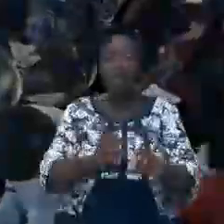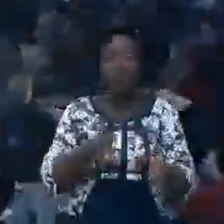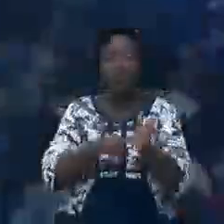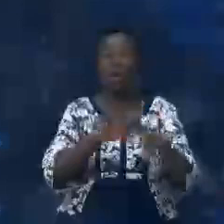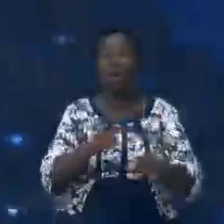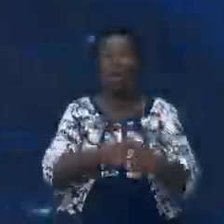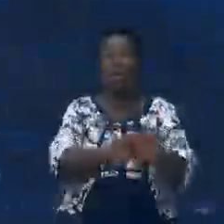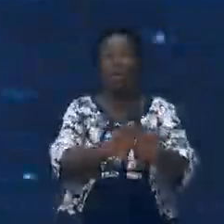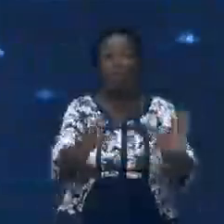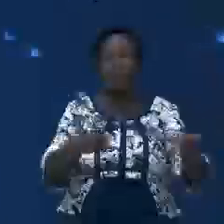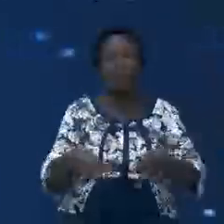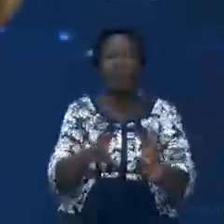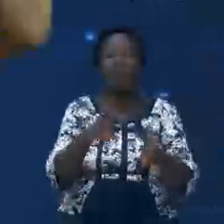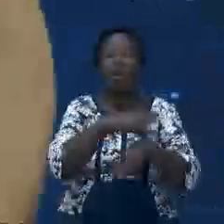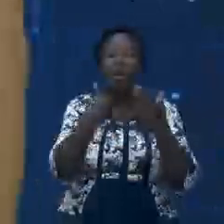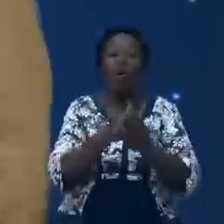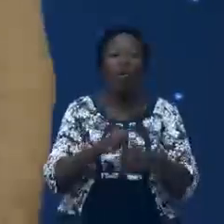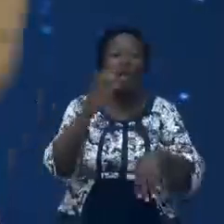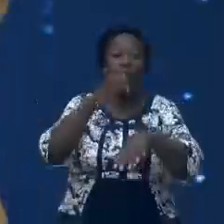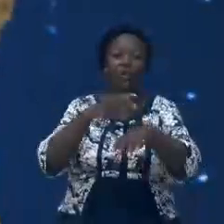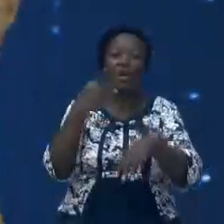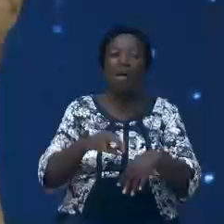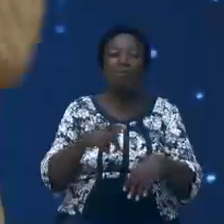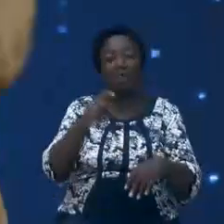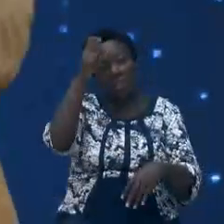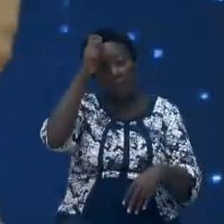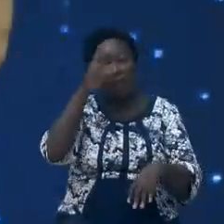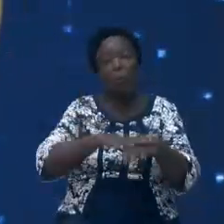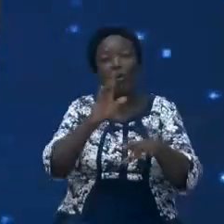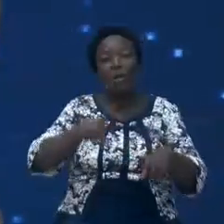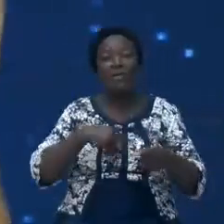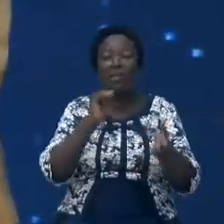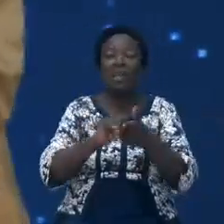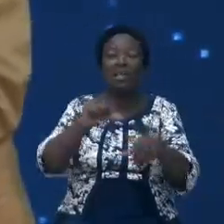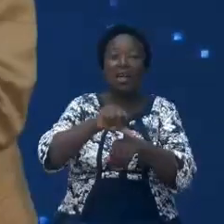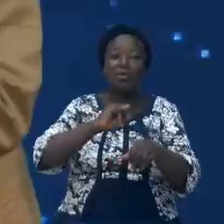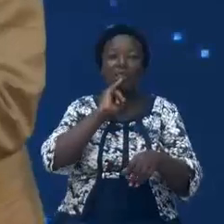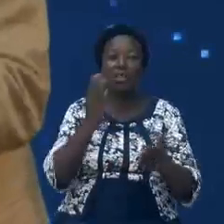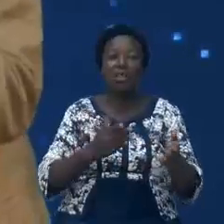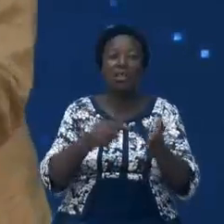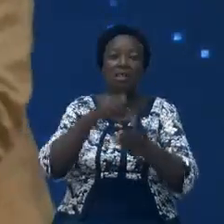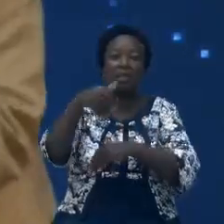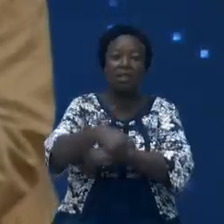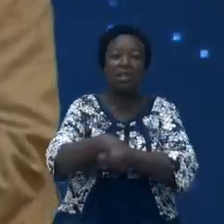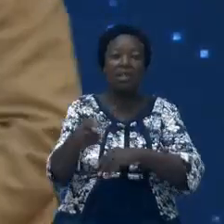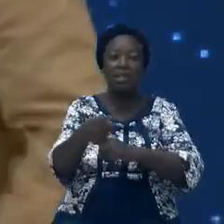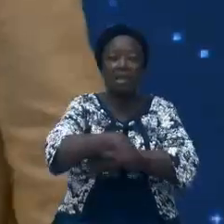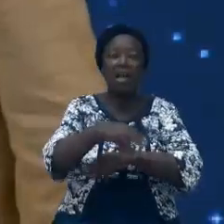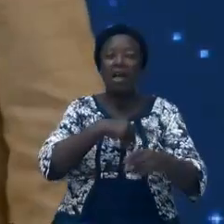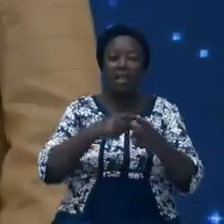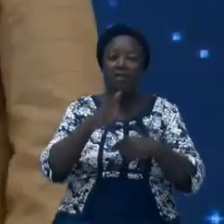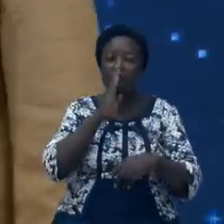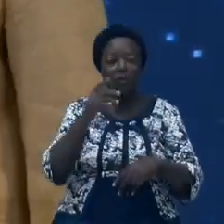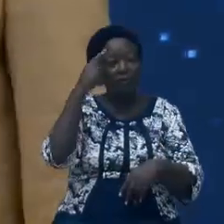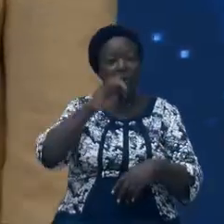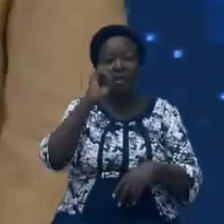The anointing that clears away all the affliction of the devil in your life. That anointing is